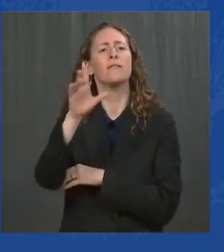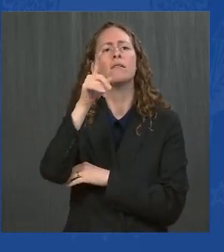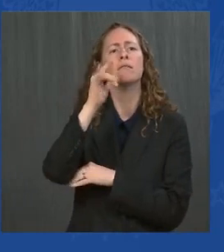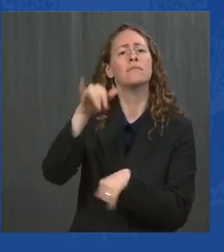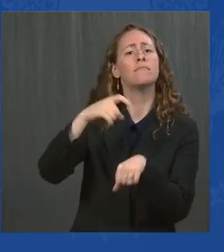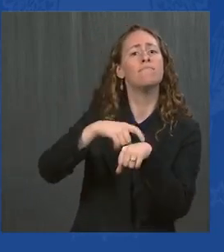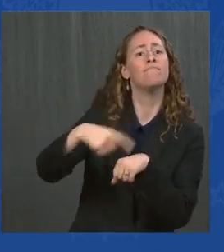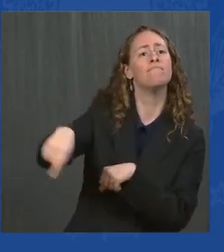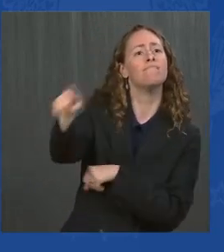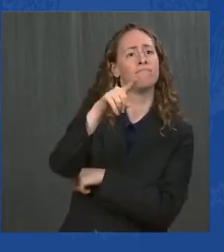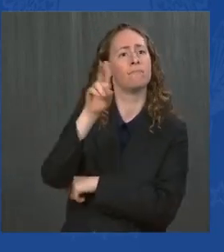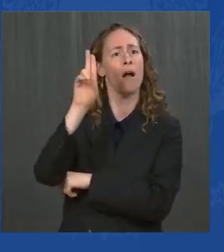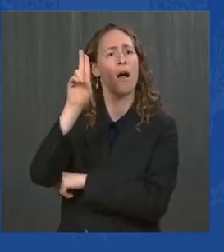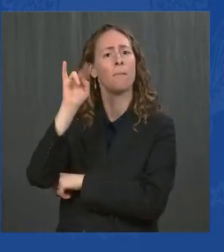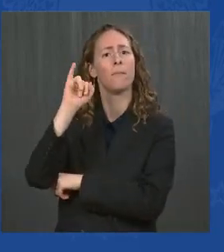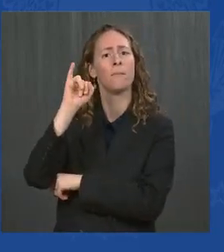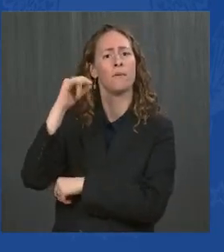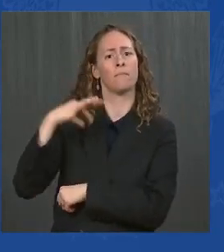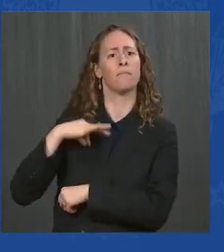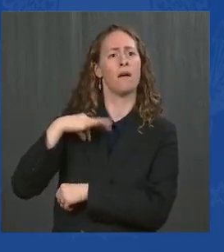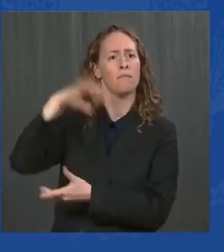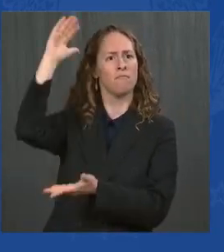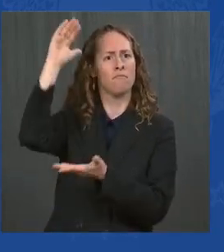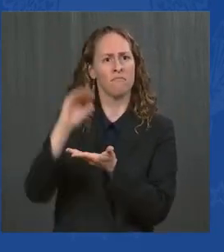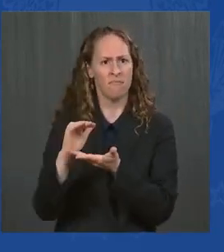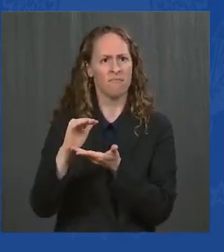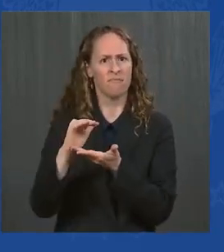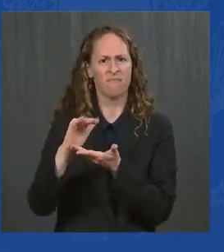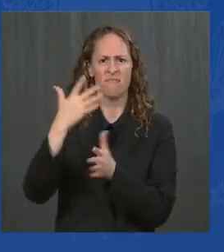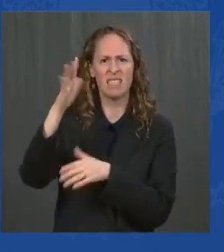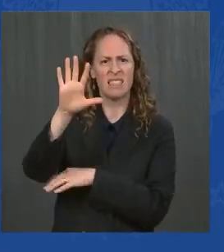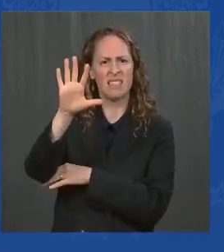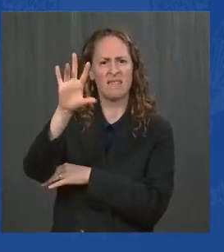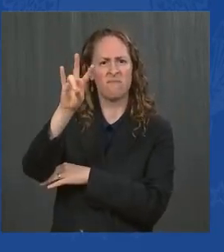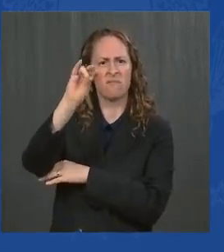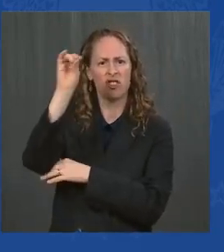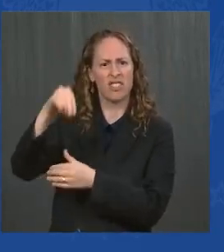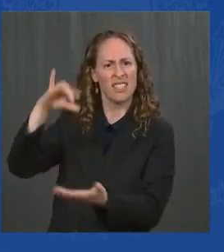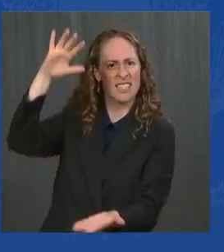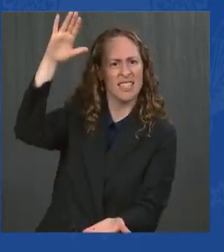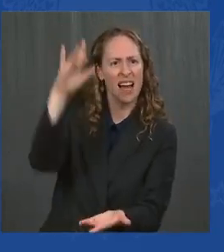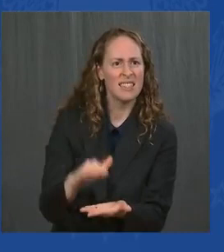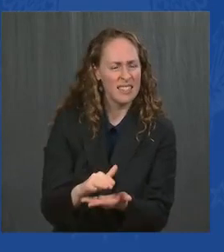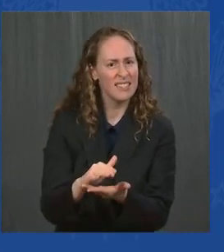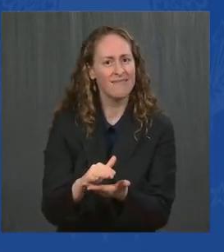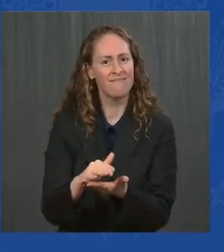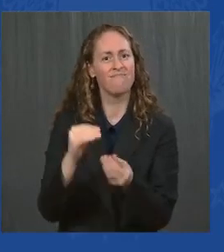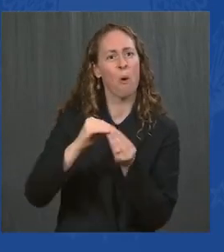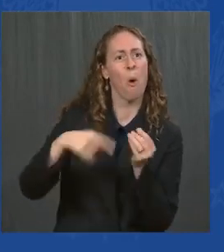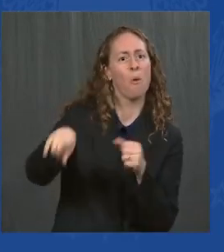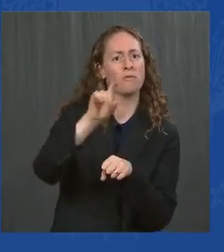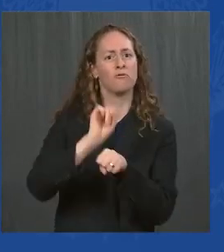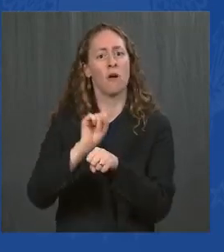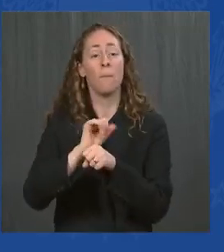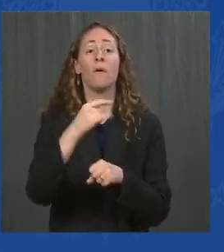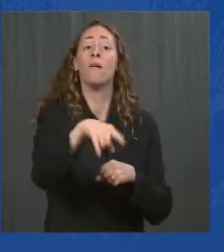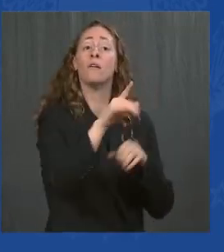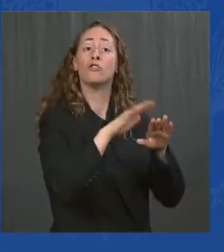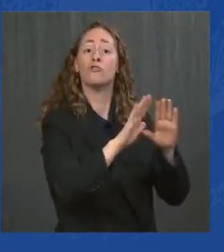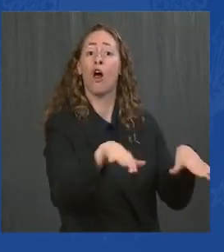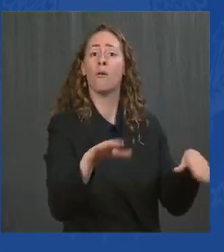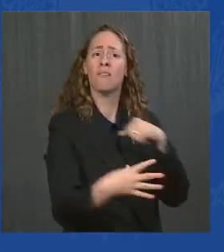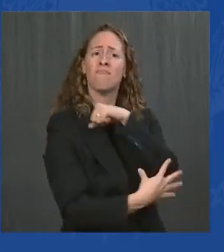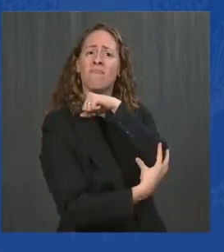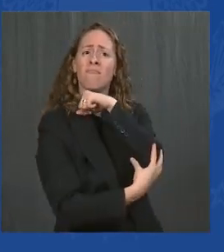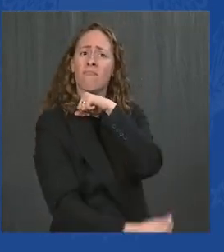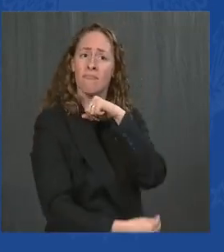57%. Down 57%. Child poverty is down nearly 50%. We're no longer seeing